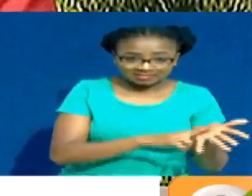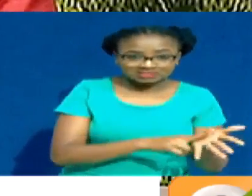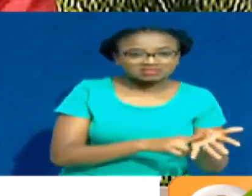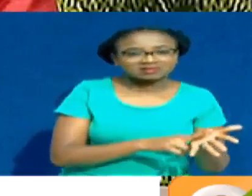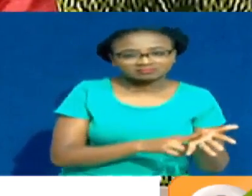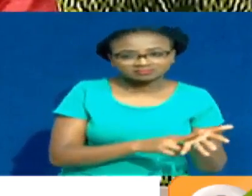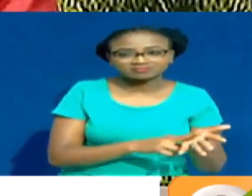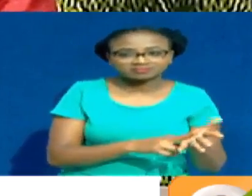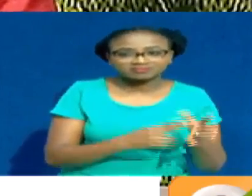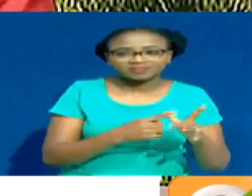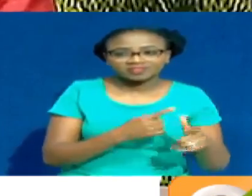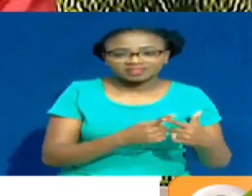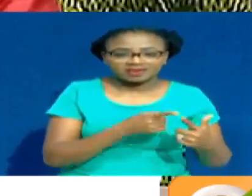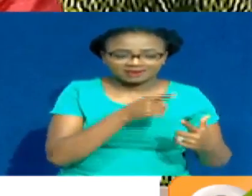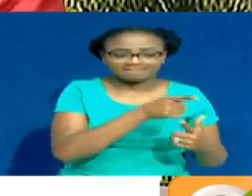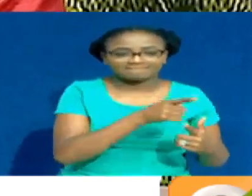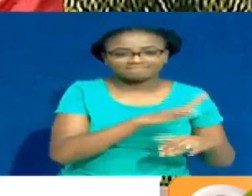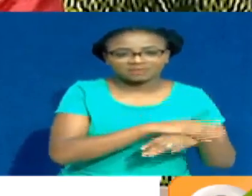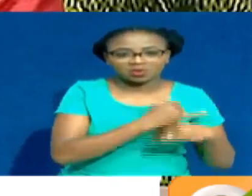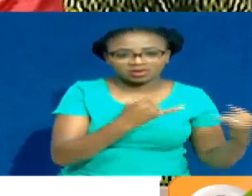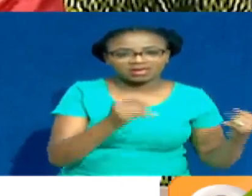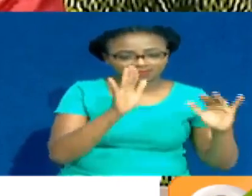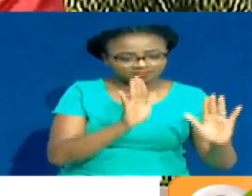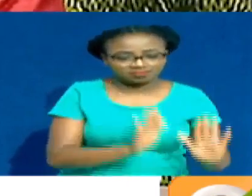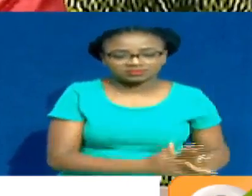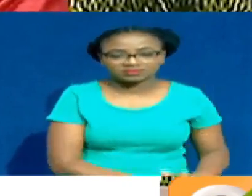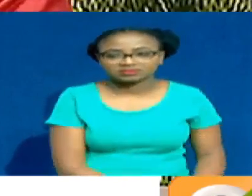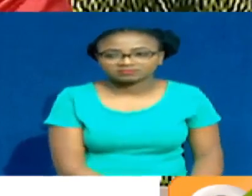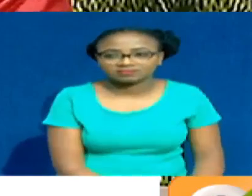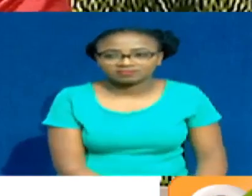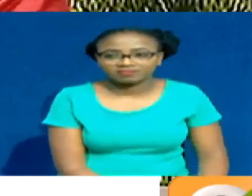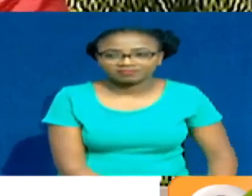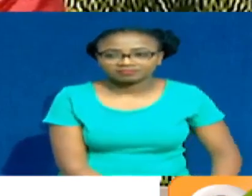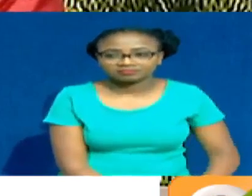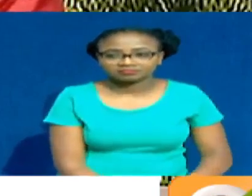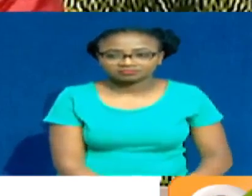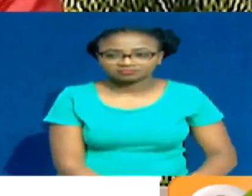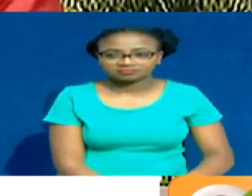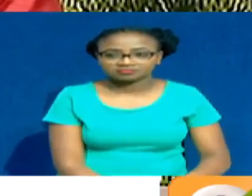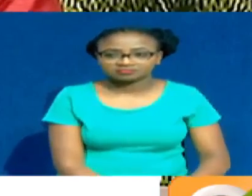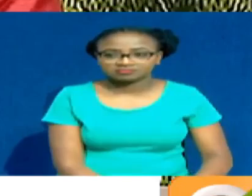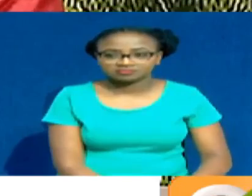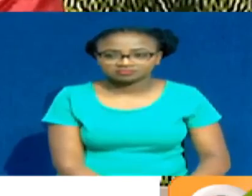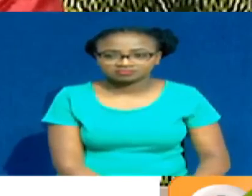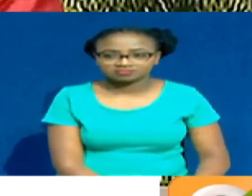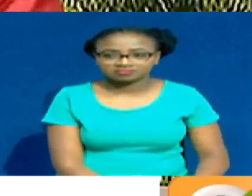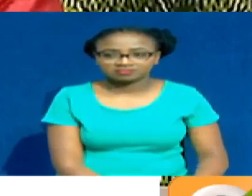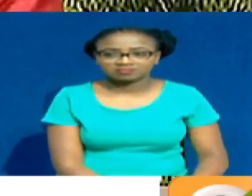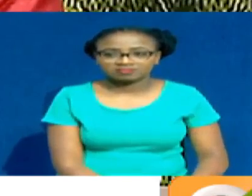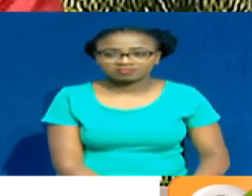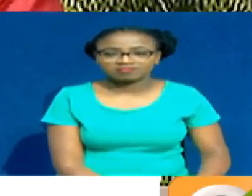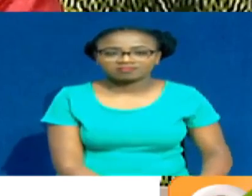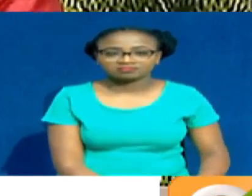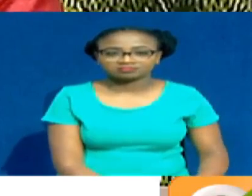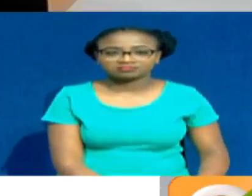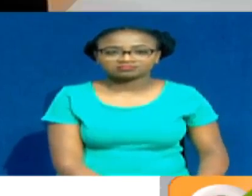stopped allowing manual transactions when we brought the platform live 2 months ago. Okay. Yeah. And for